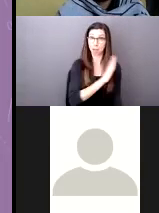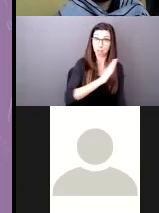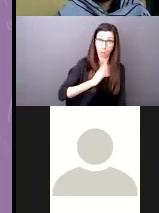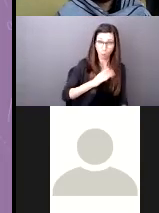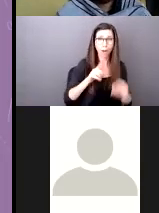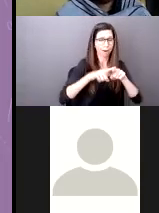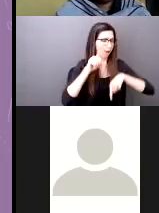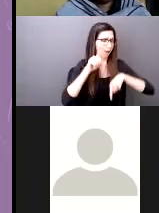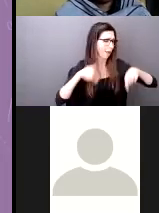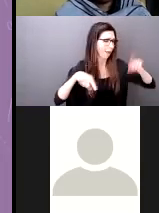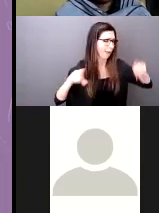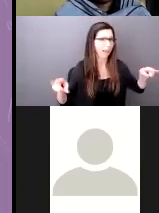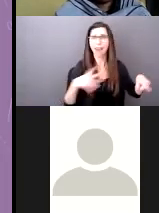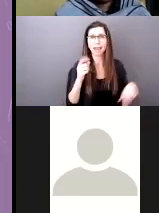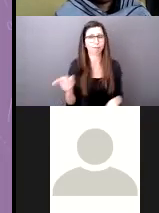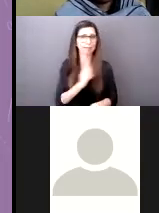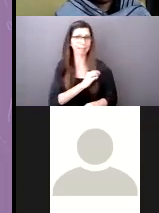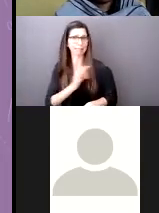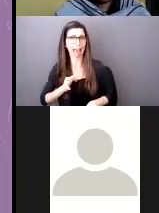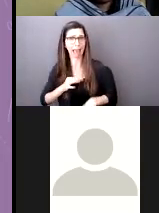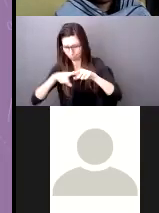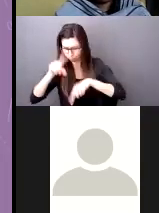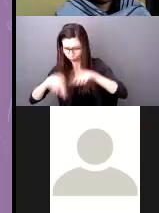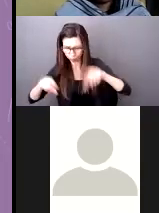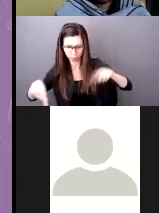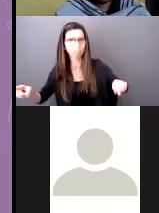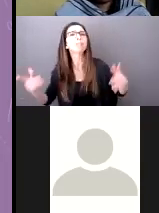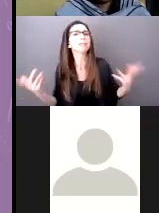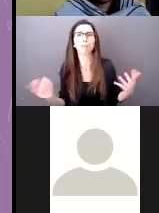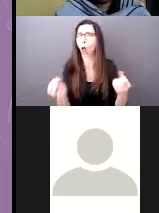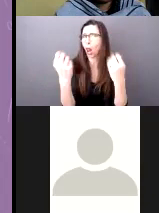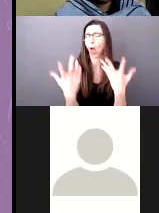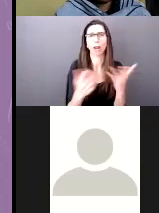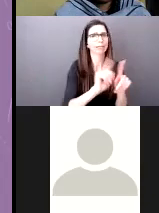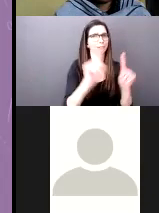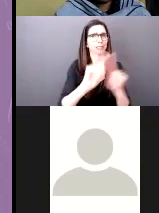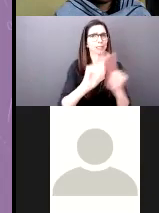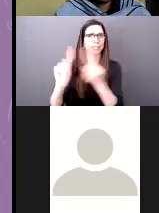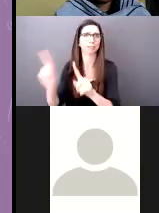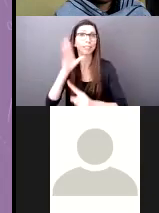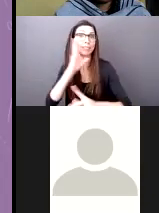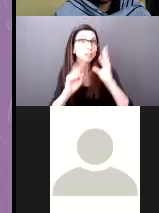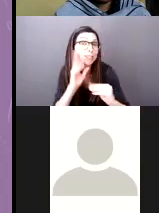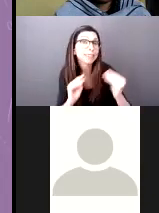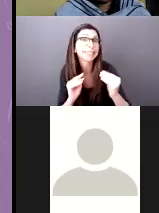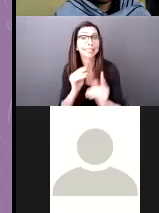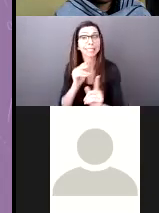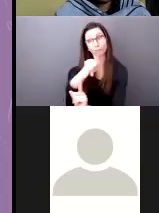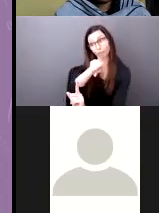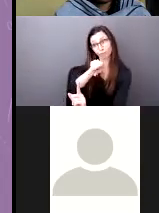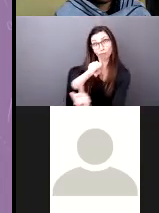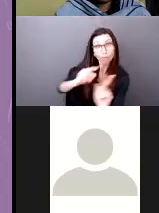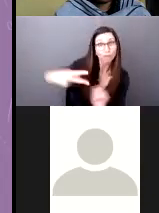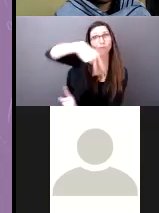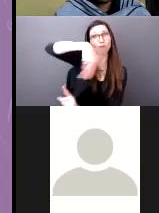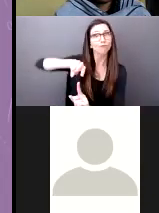works there, and we come from a diversity of experiences and perspectives, and it really